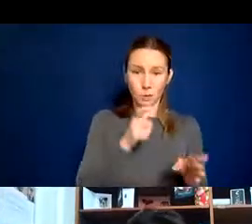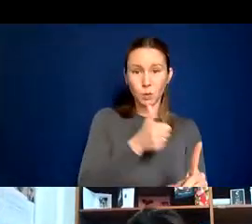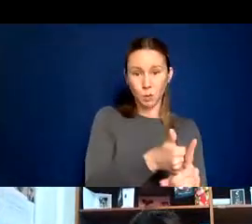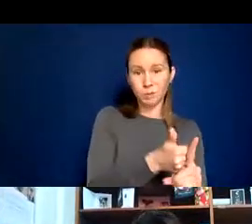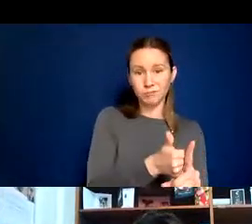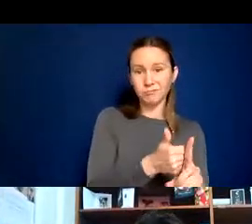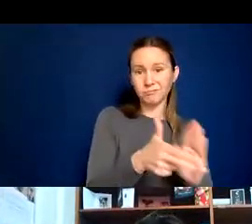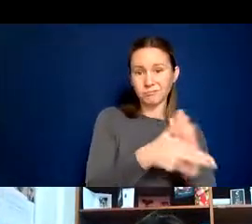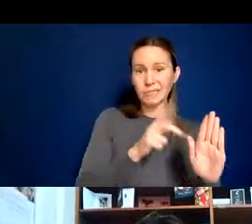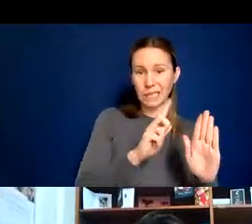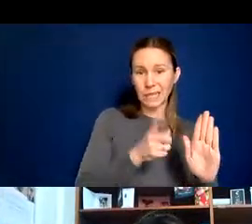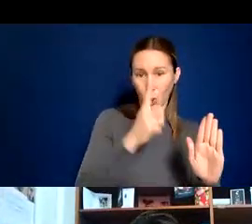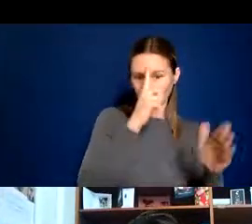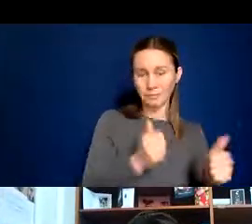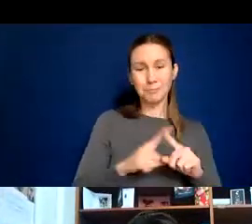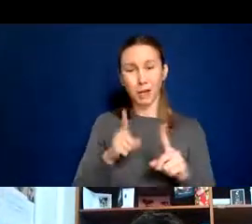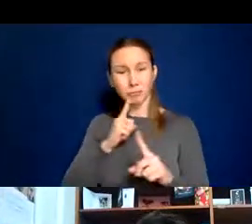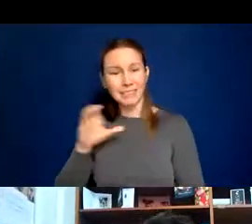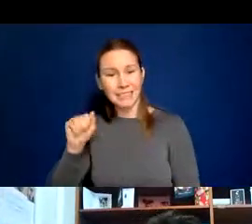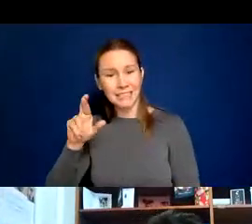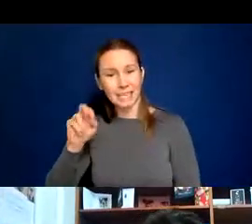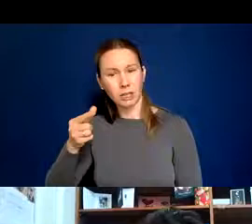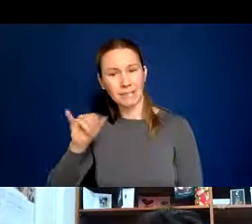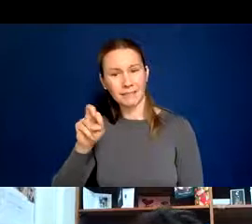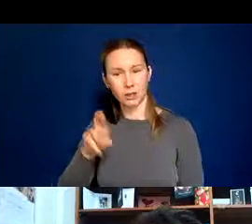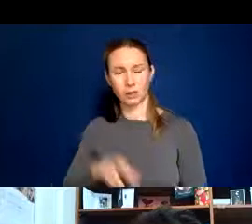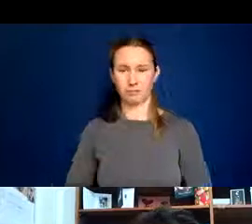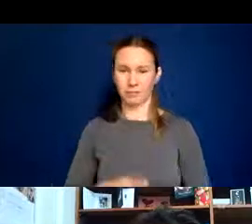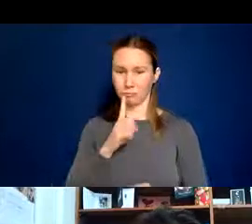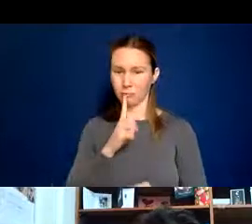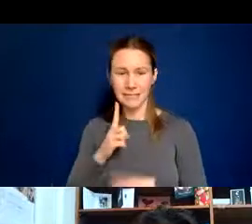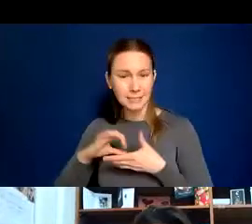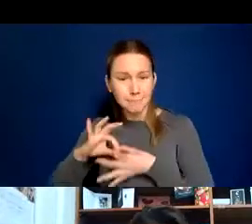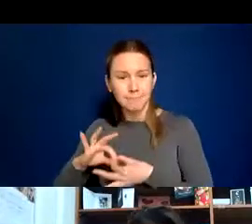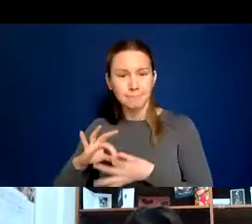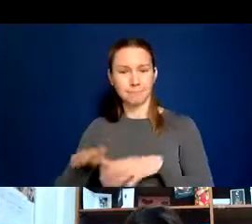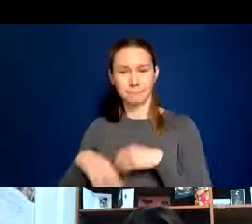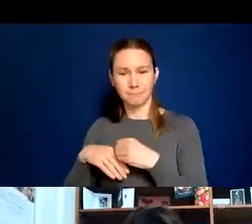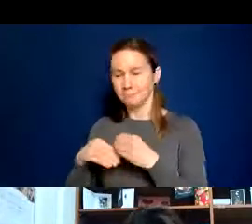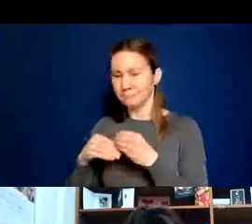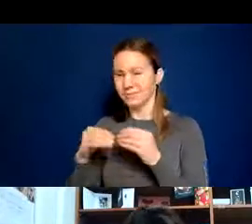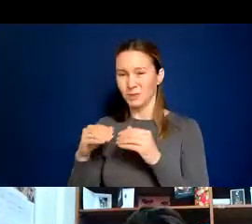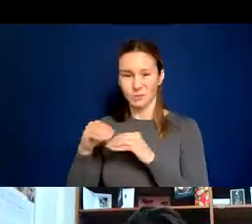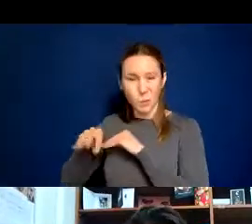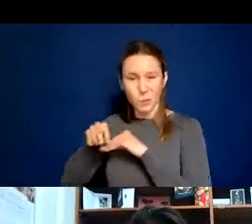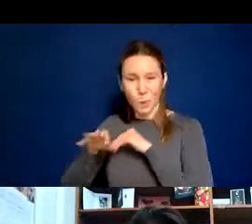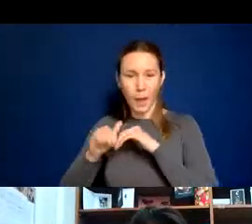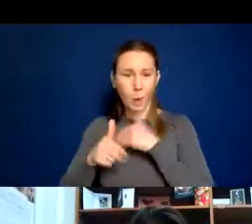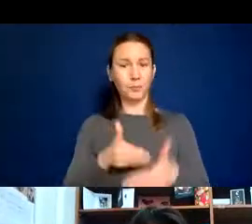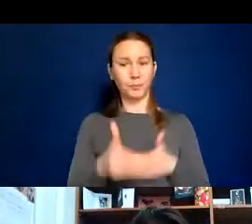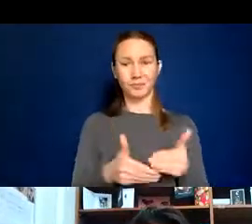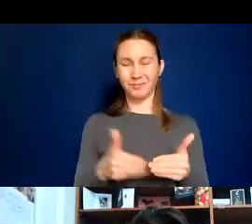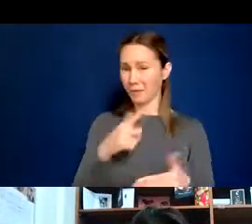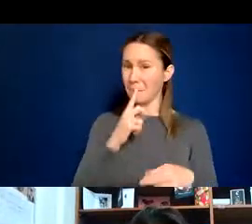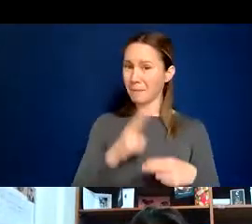the caregiver. It's your companion, it's your care coach. I mean, these themes have come up throughout this entire conversation, but